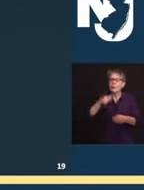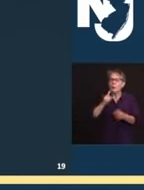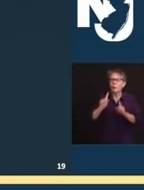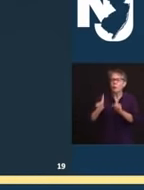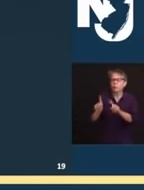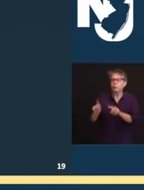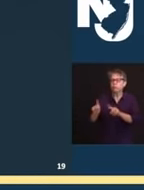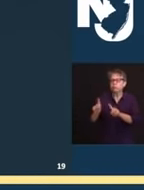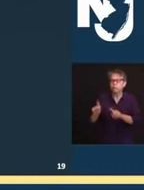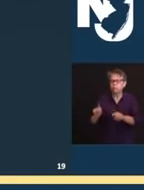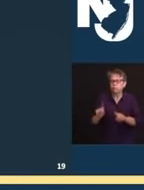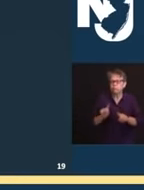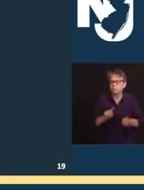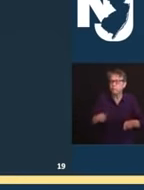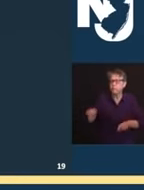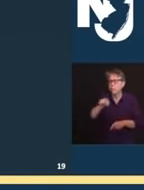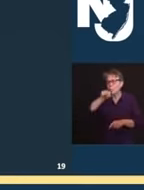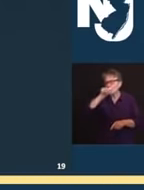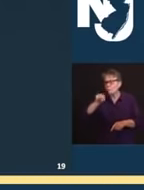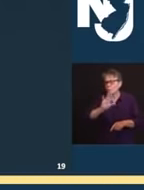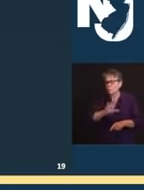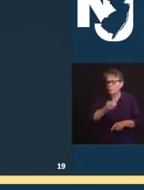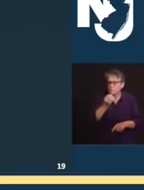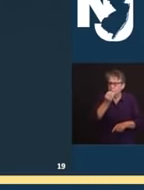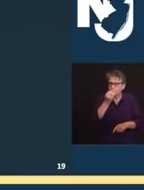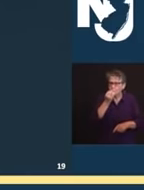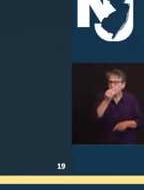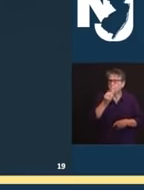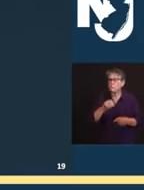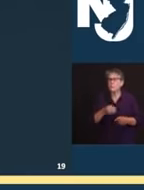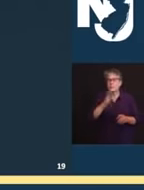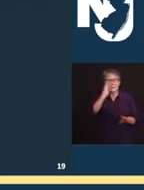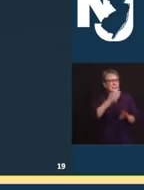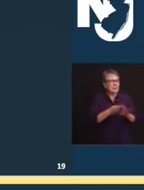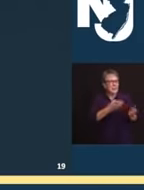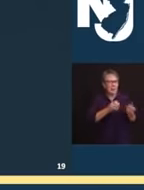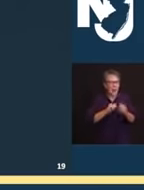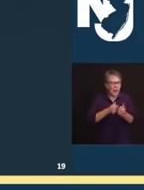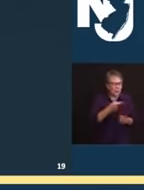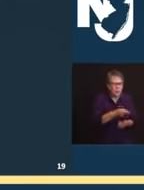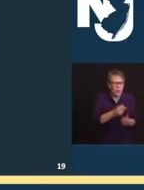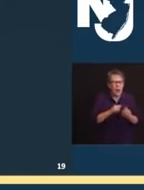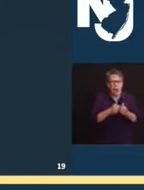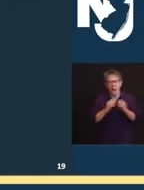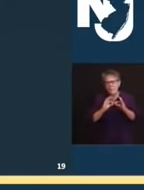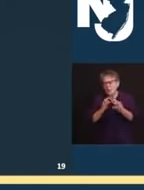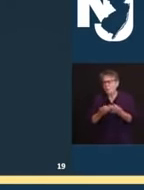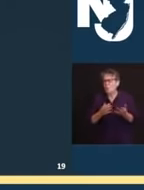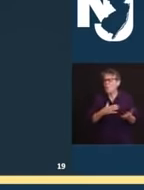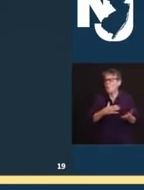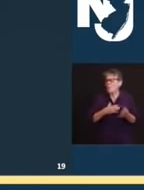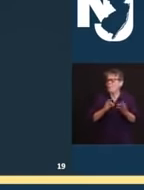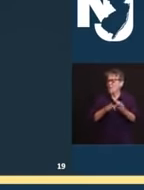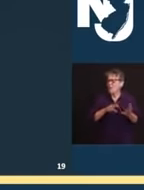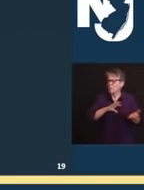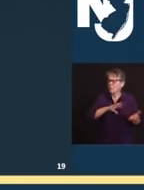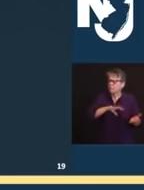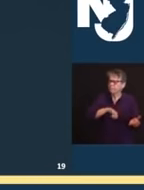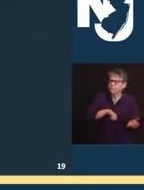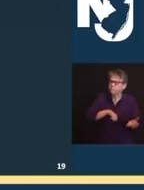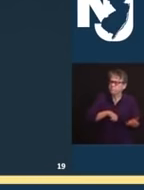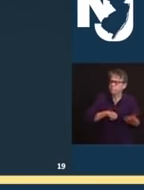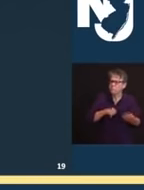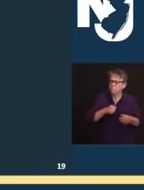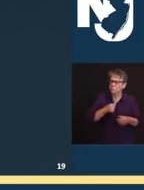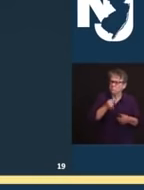Thursday. I asked him how he was holding up. Obviously, it's been tough. And he reminded me that they were the proprietors of Bombay